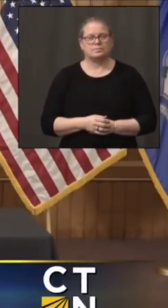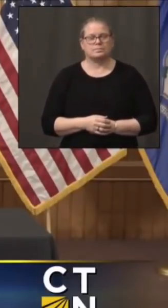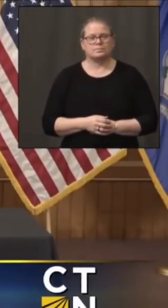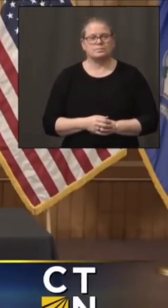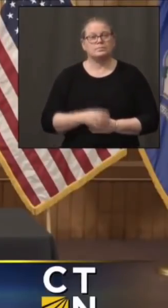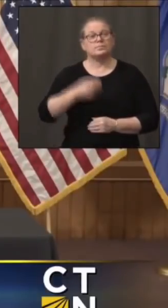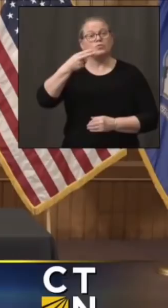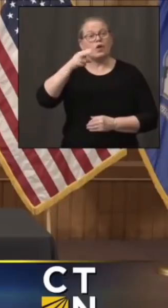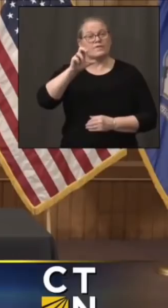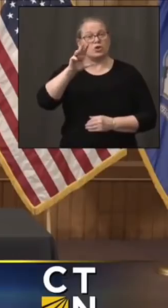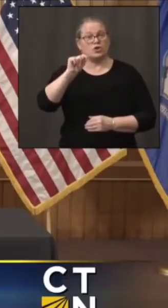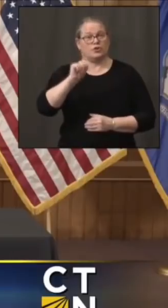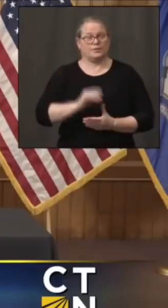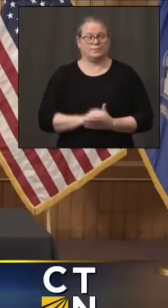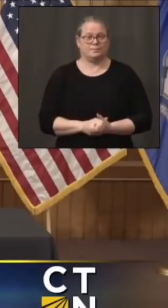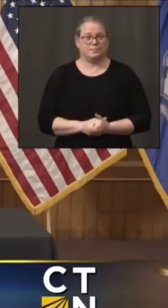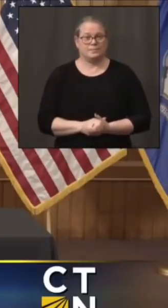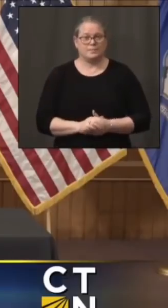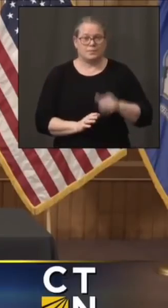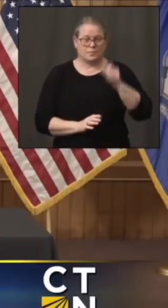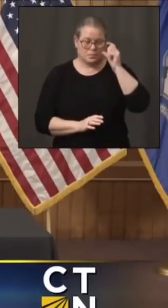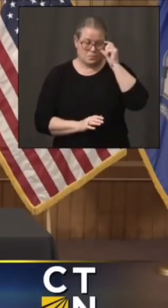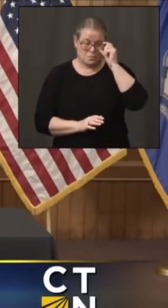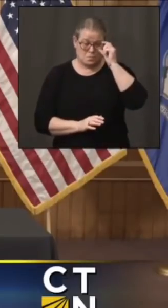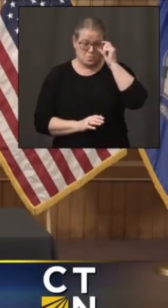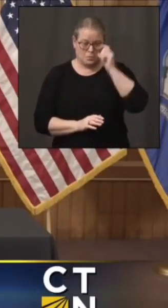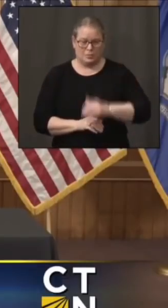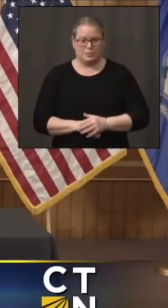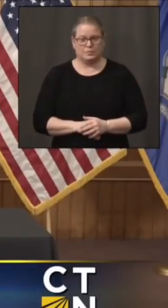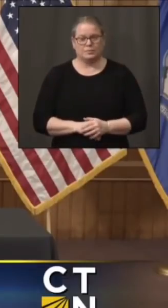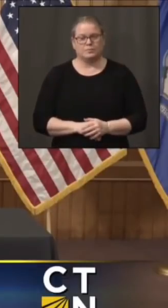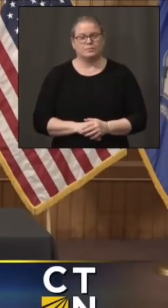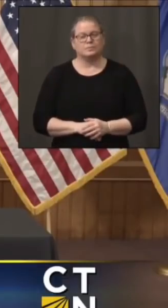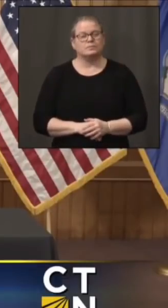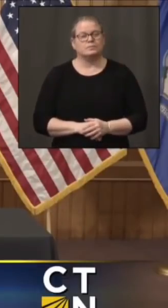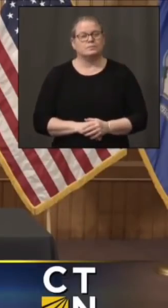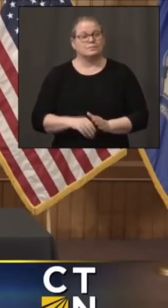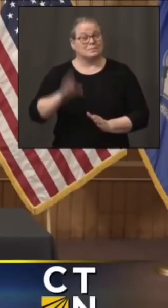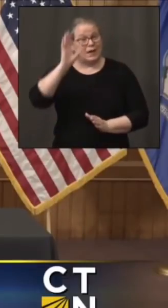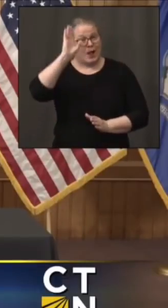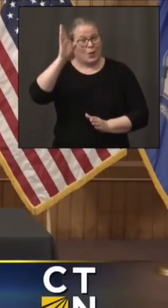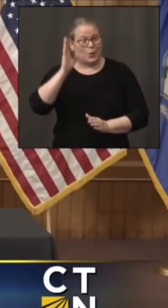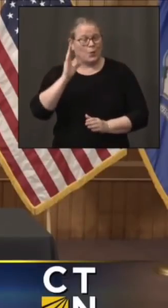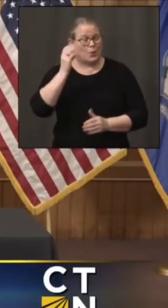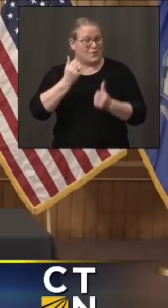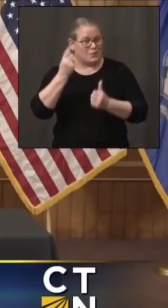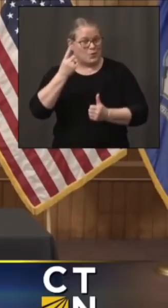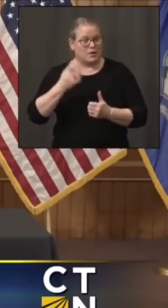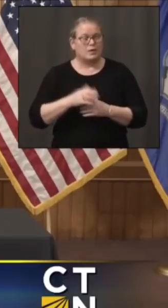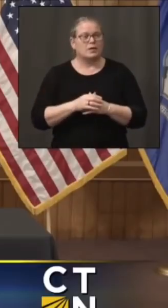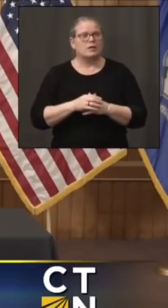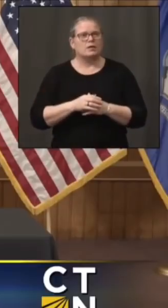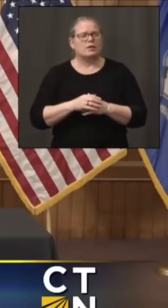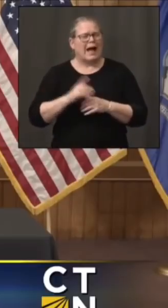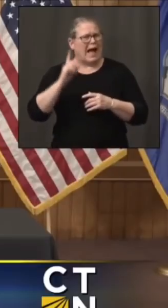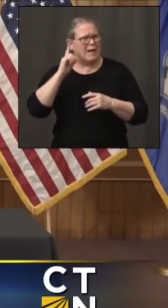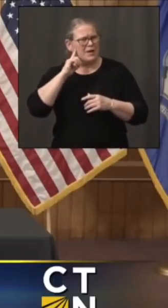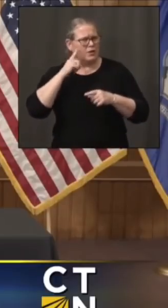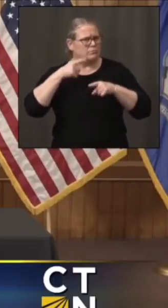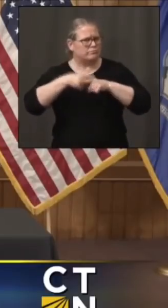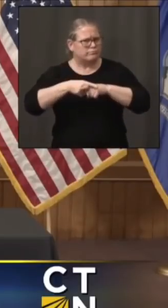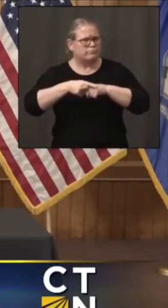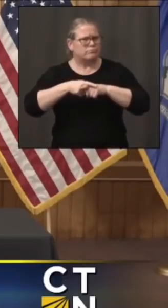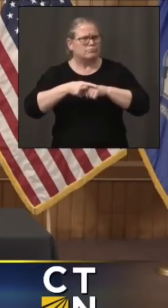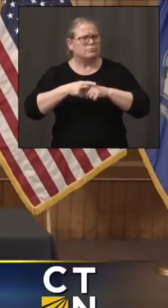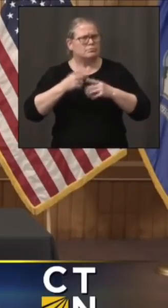The Hartford Current. Hi, everybody. First of all, I just want to clarify something because I'm hearing kind of conflicting things. Is the goal